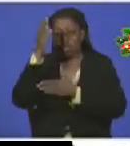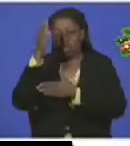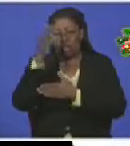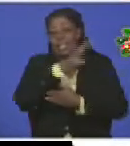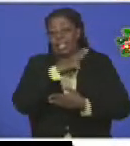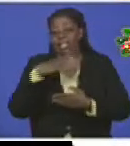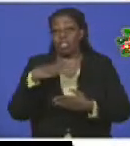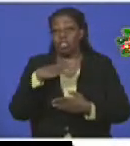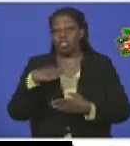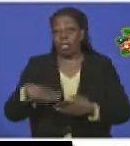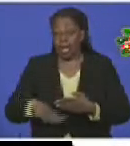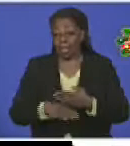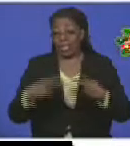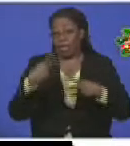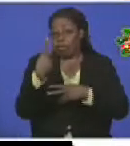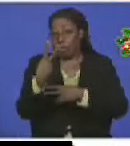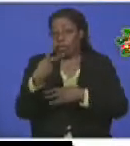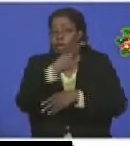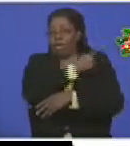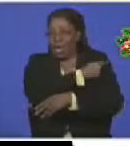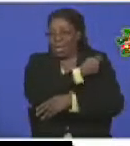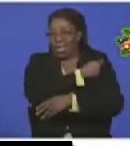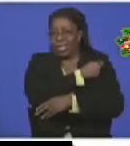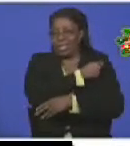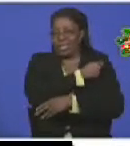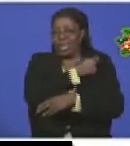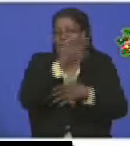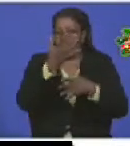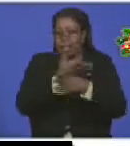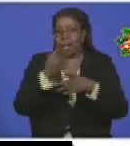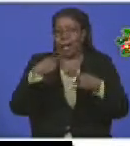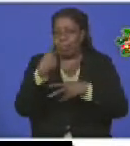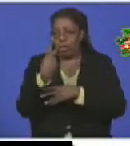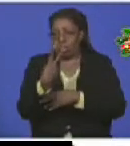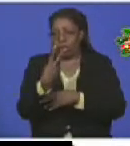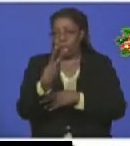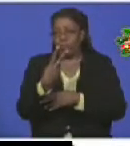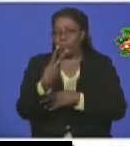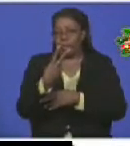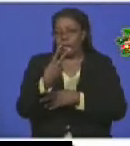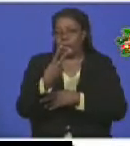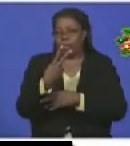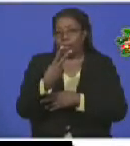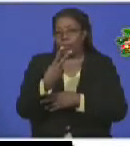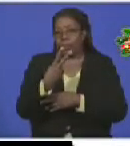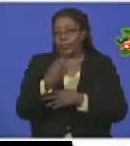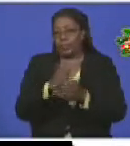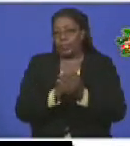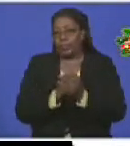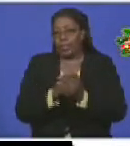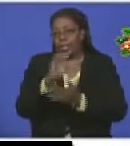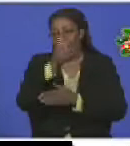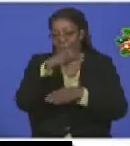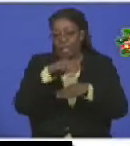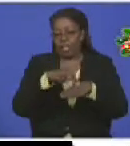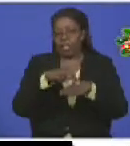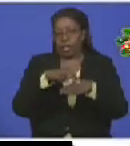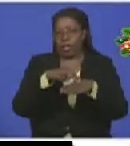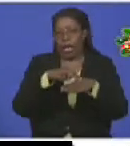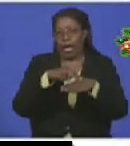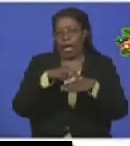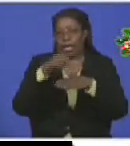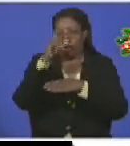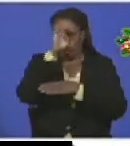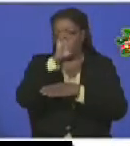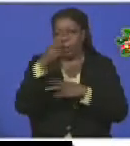vaccines out, the Russians have about 2, and a number of other countries such as Israel and other nations in Europe are